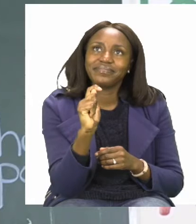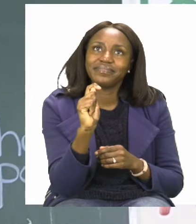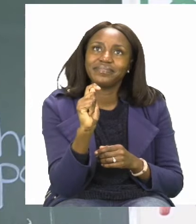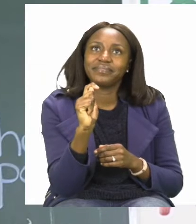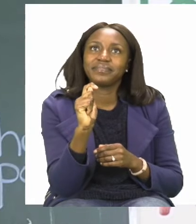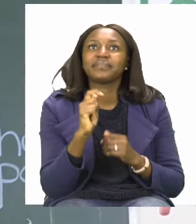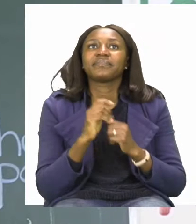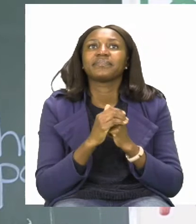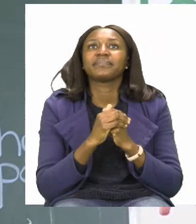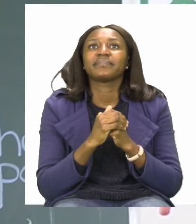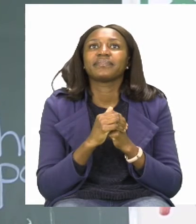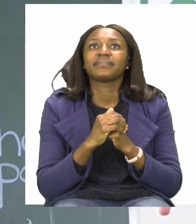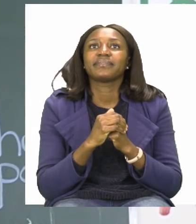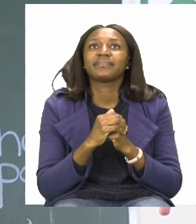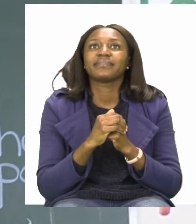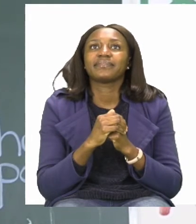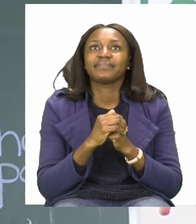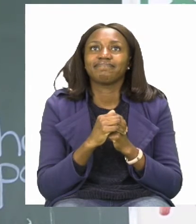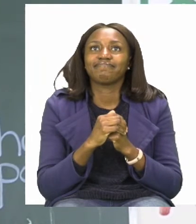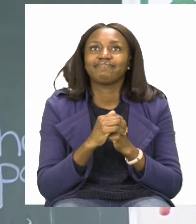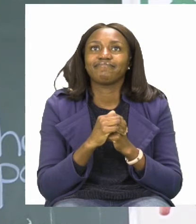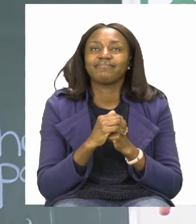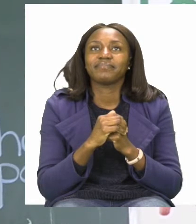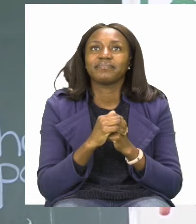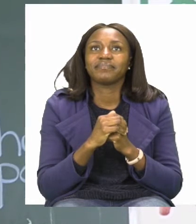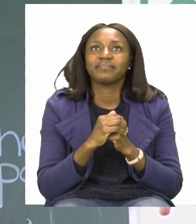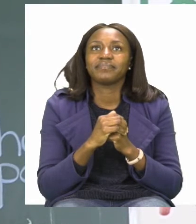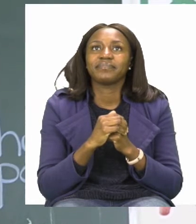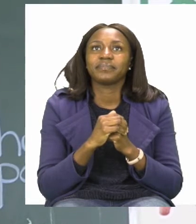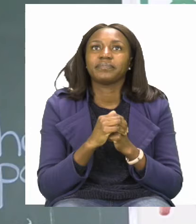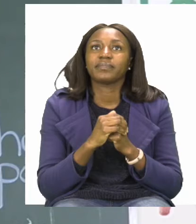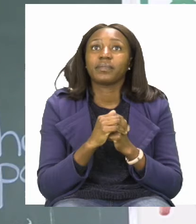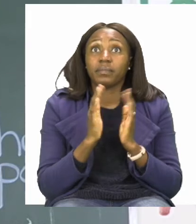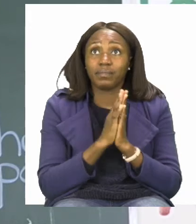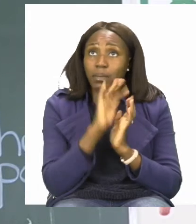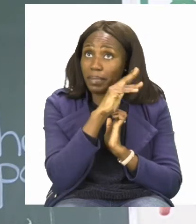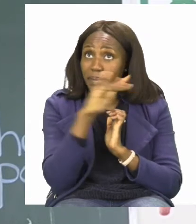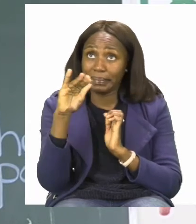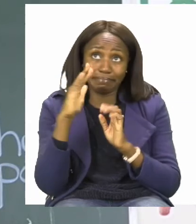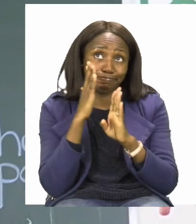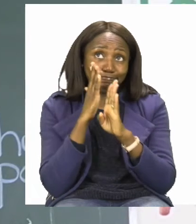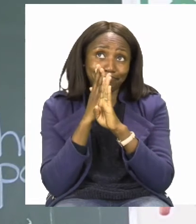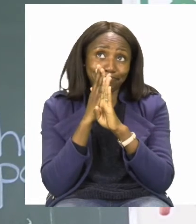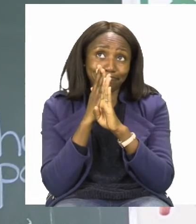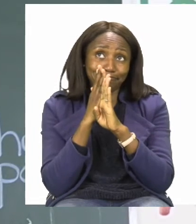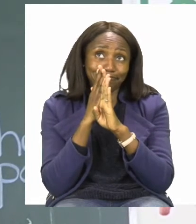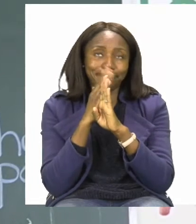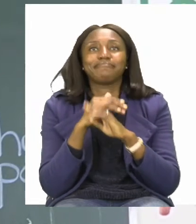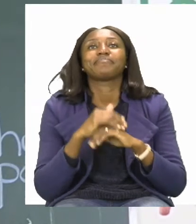tens for the place value. Again, make sure that you spell your words